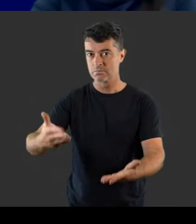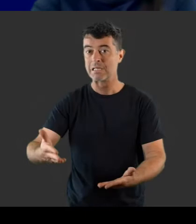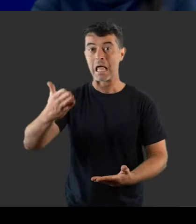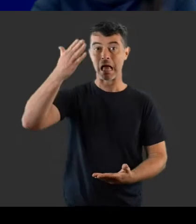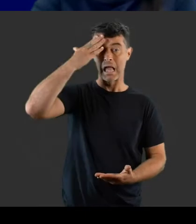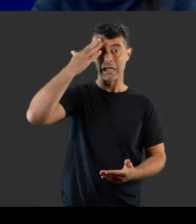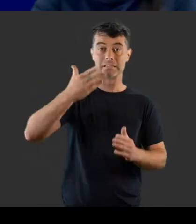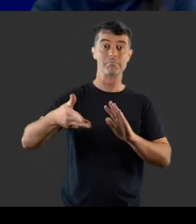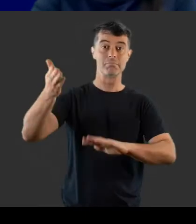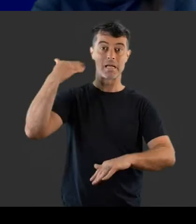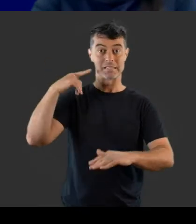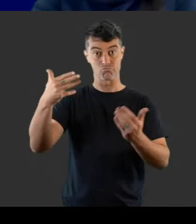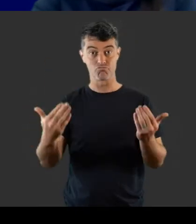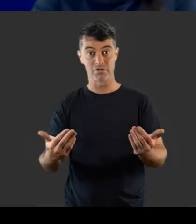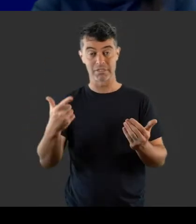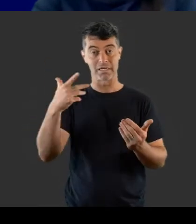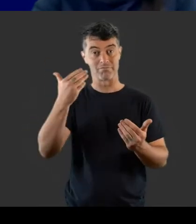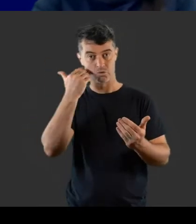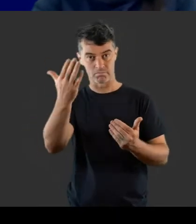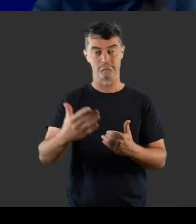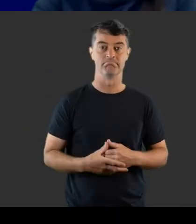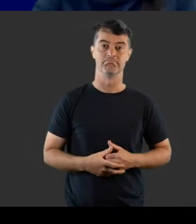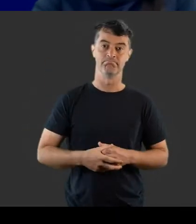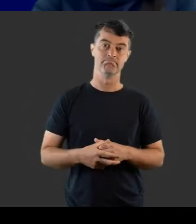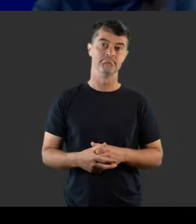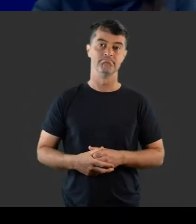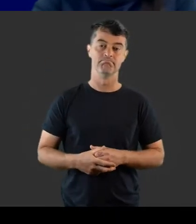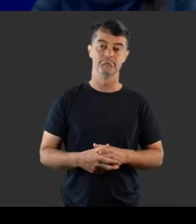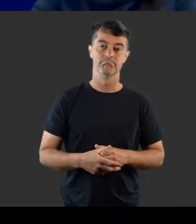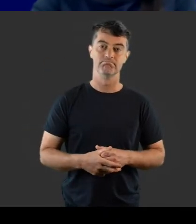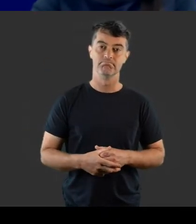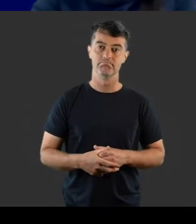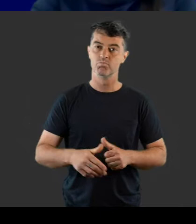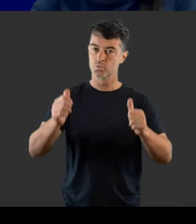We pay respect to their elders past, present and emerging.